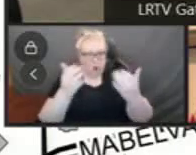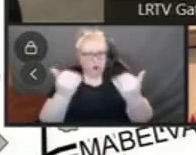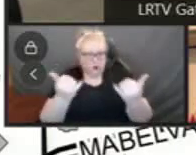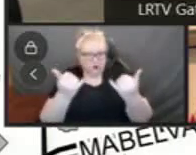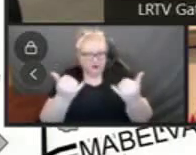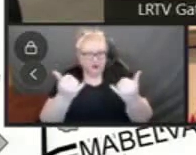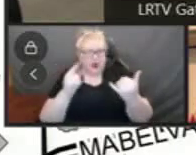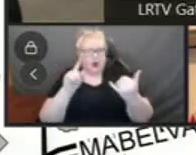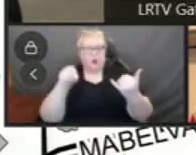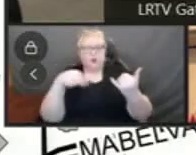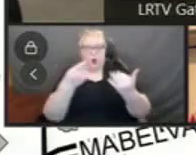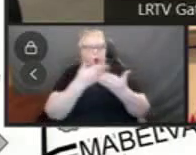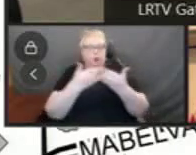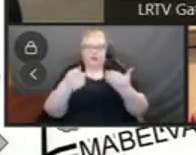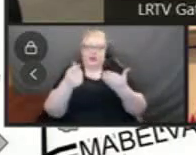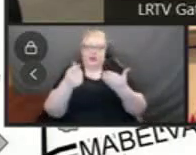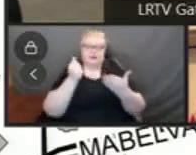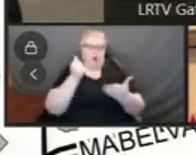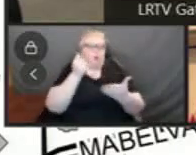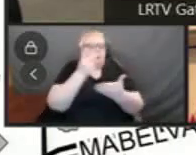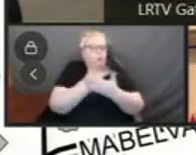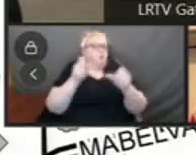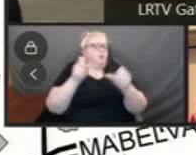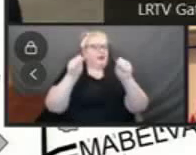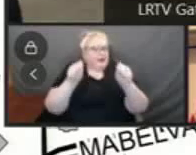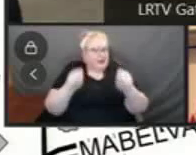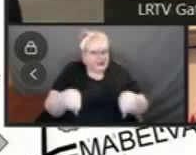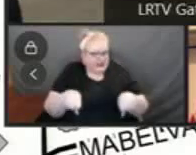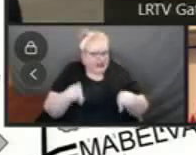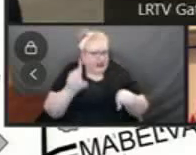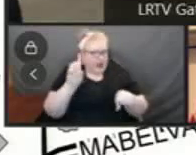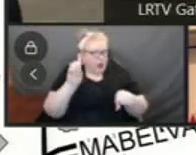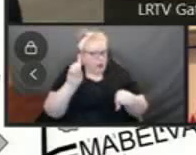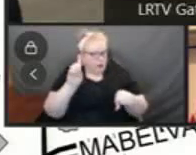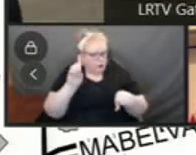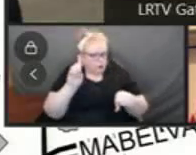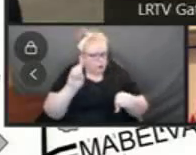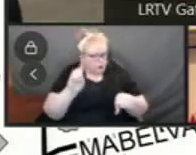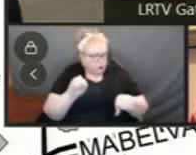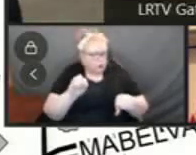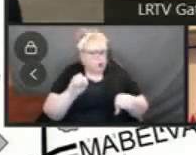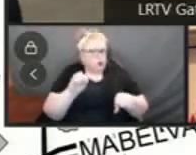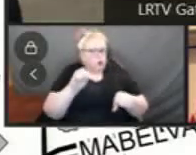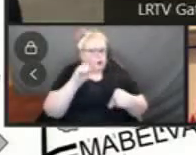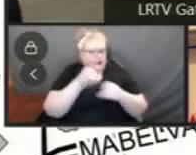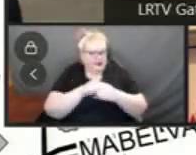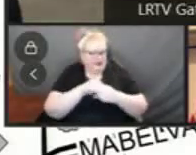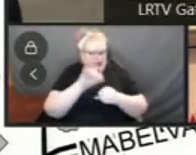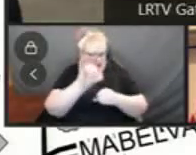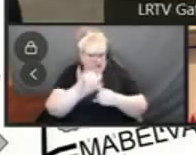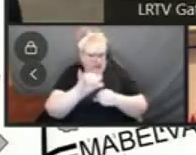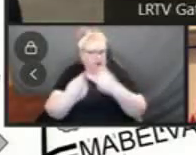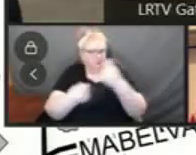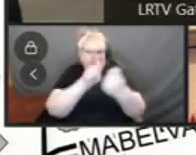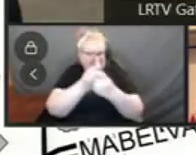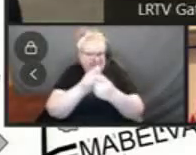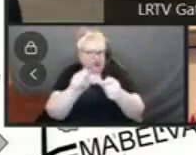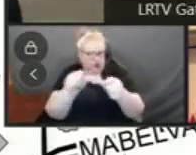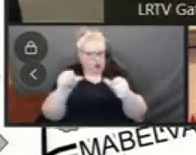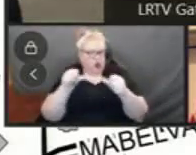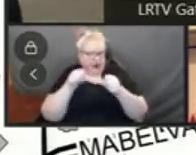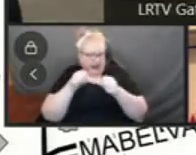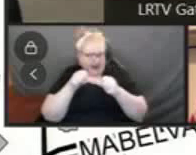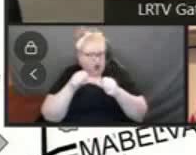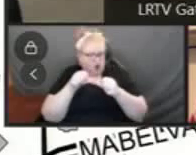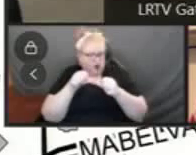he's approved to do is, and it's in this particular area, I